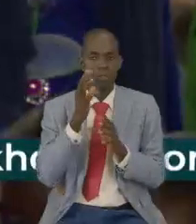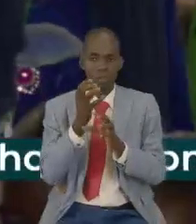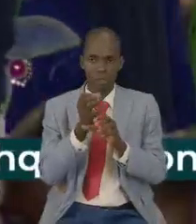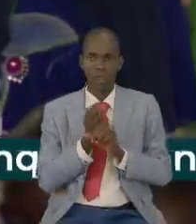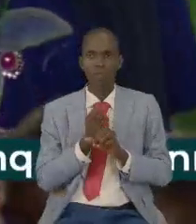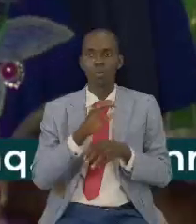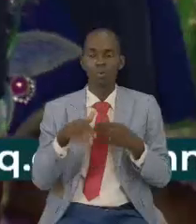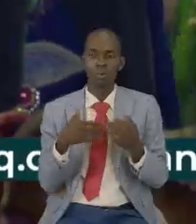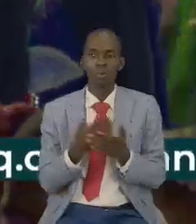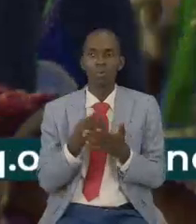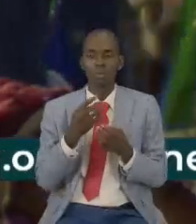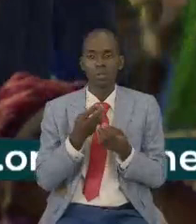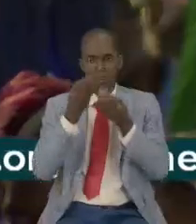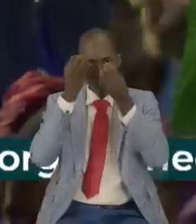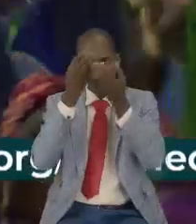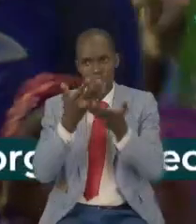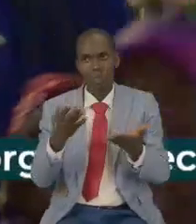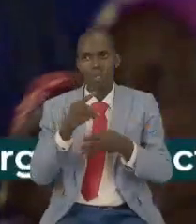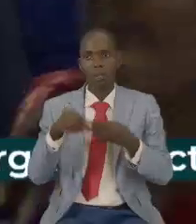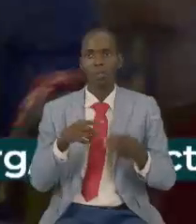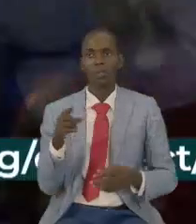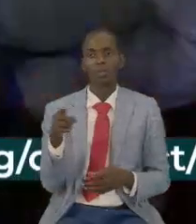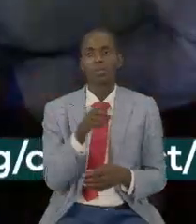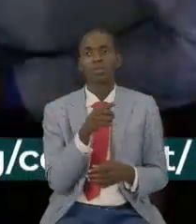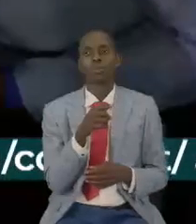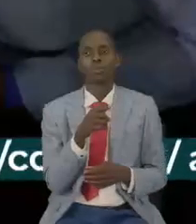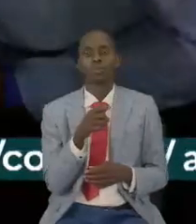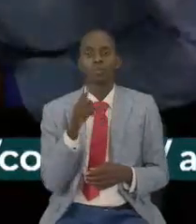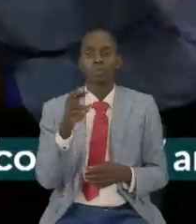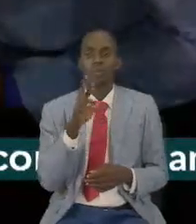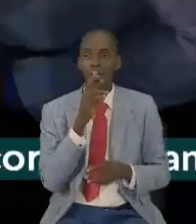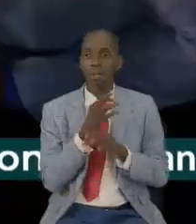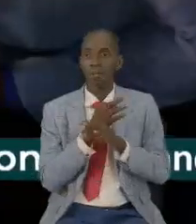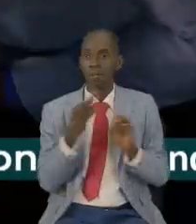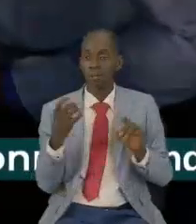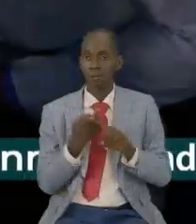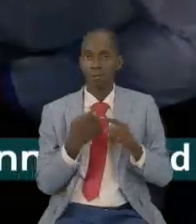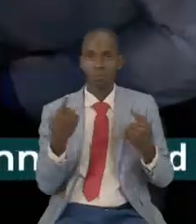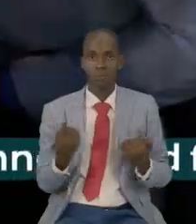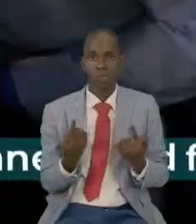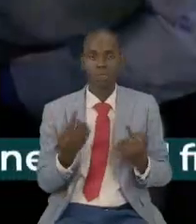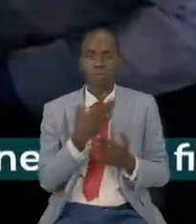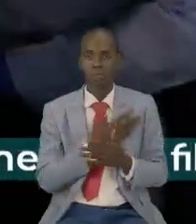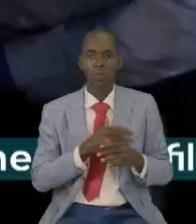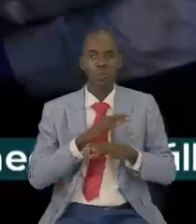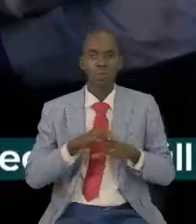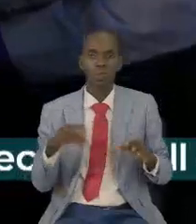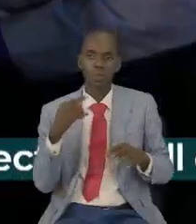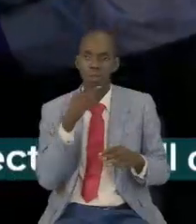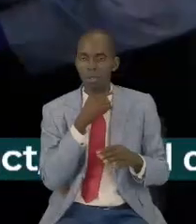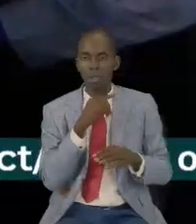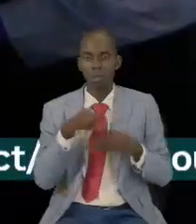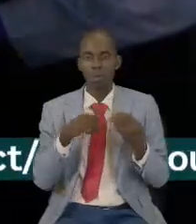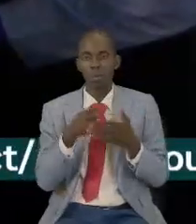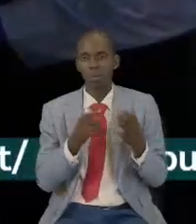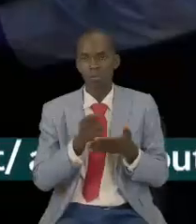They're free from sin already. So just get their data, their names, their phone number, their addresses, that's it. And write legibly